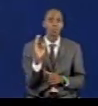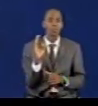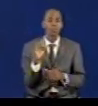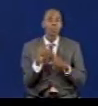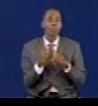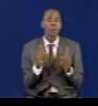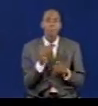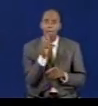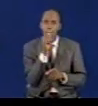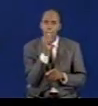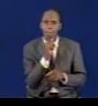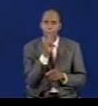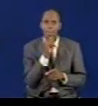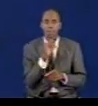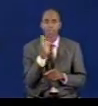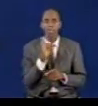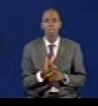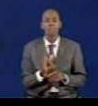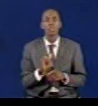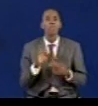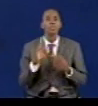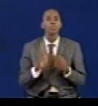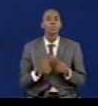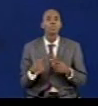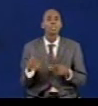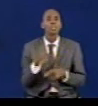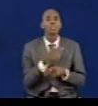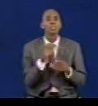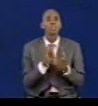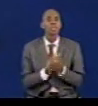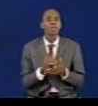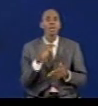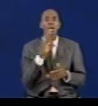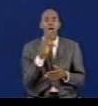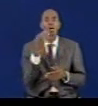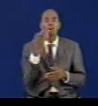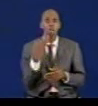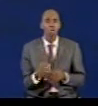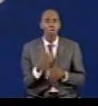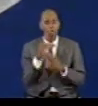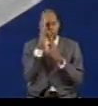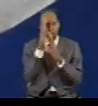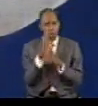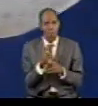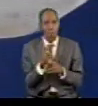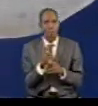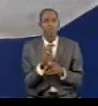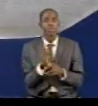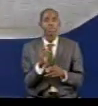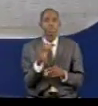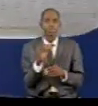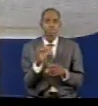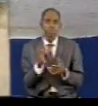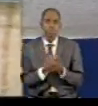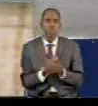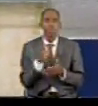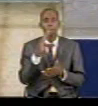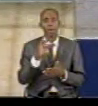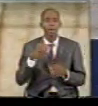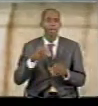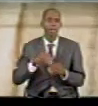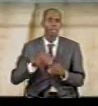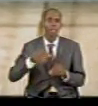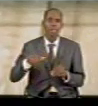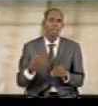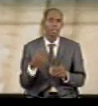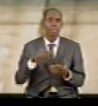privately to them which were of reputation, lest by any means